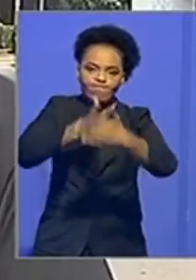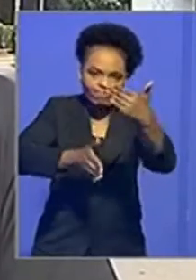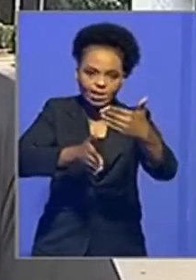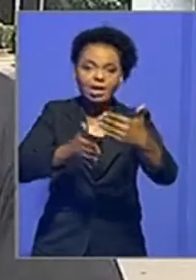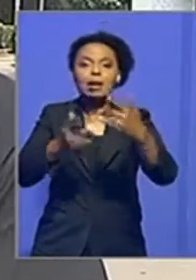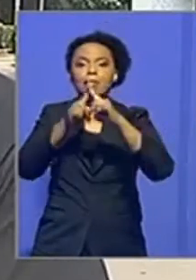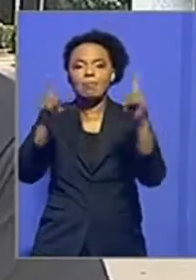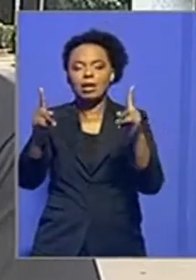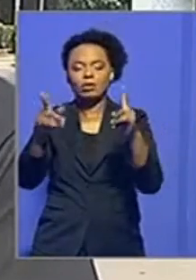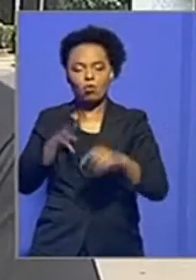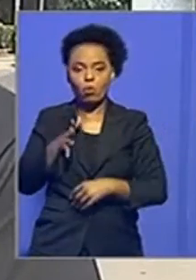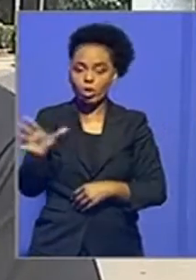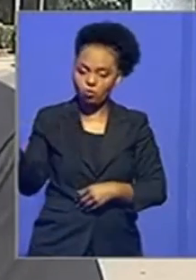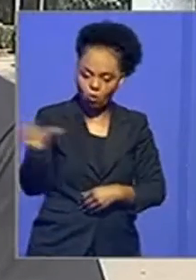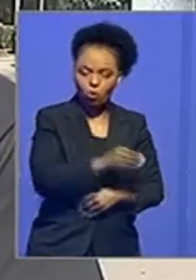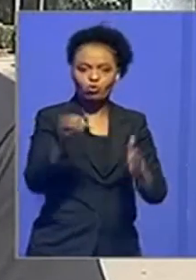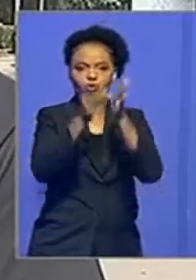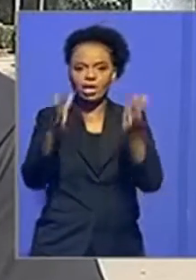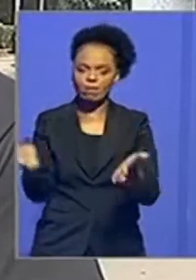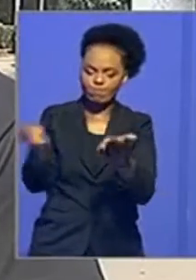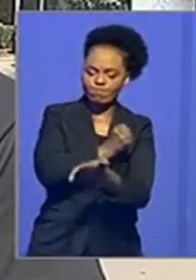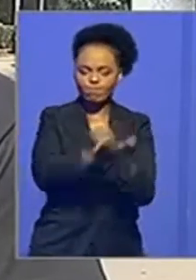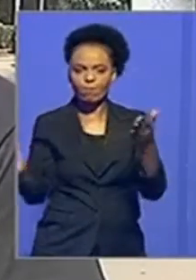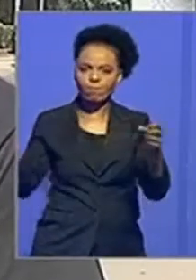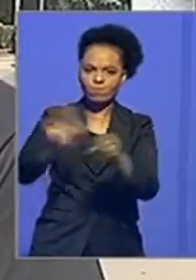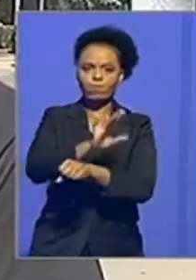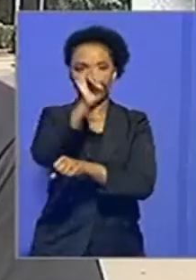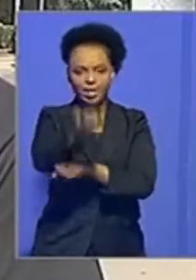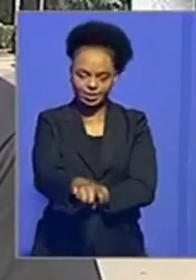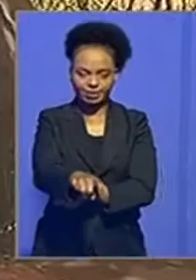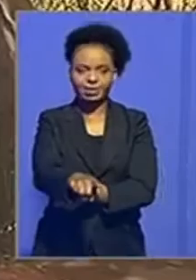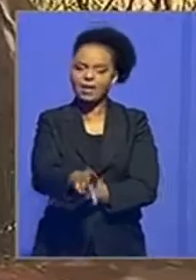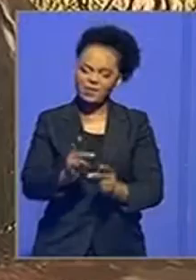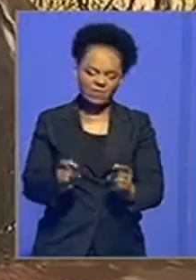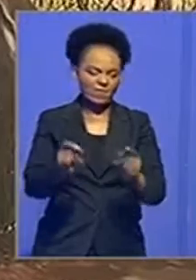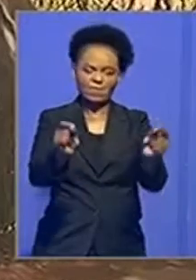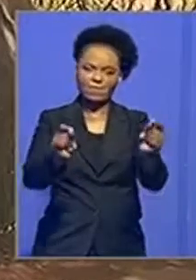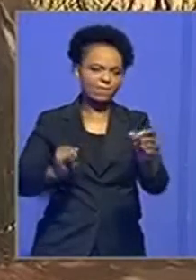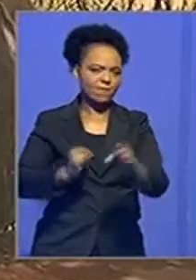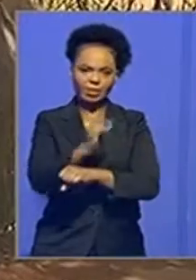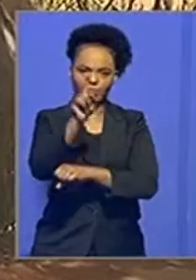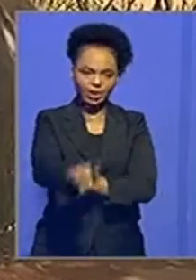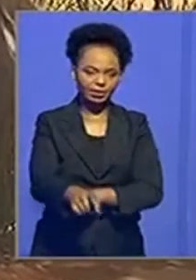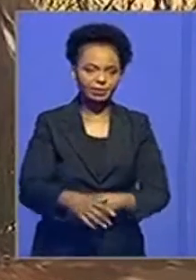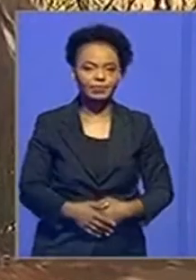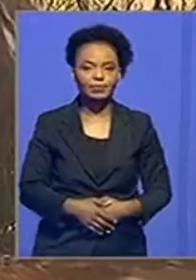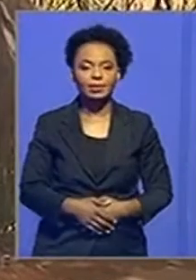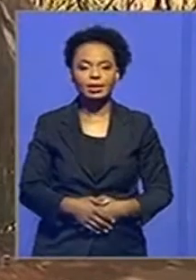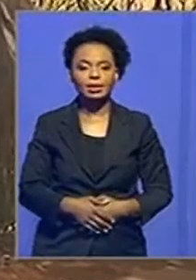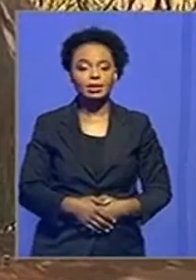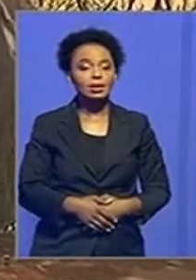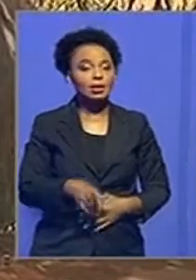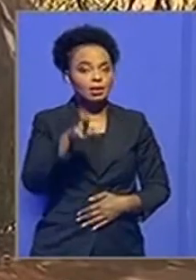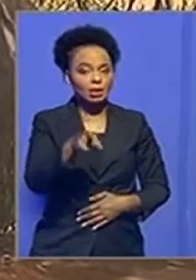must be absorbed back into the system, and then hape e etsagale ka bonako. Mo pegelong e kwadileng botsamaisi